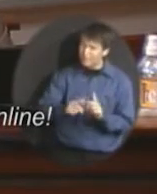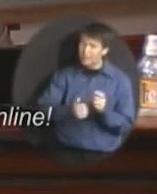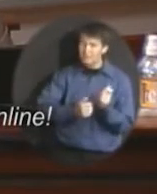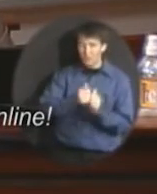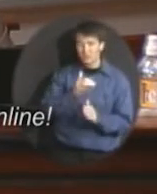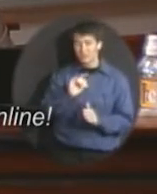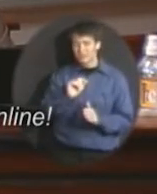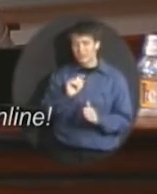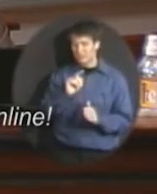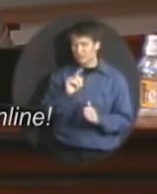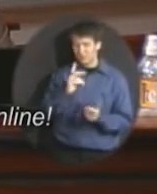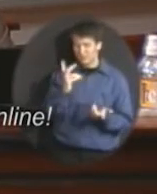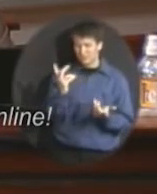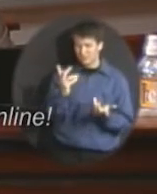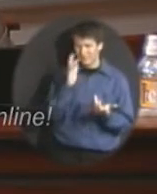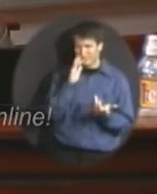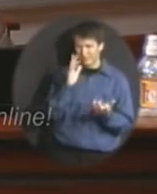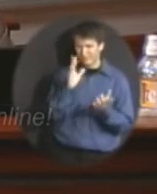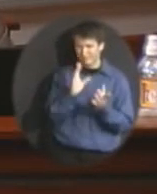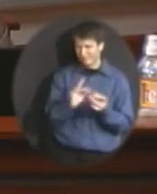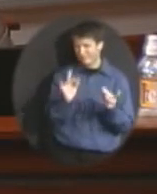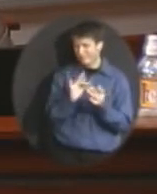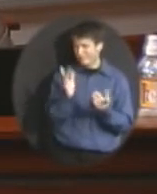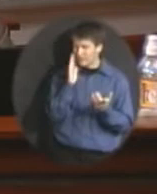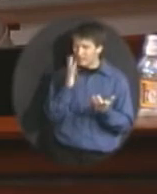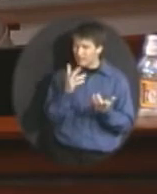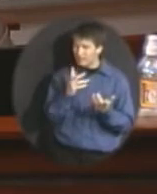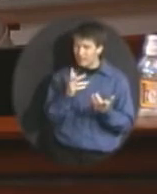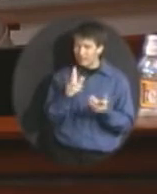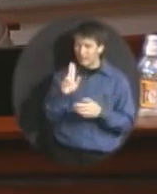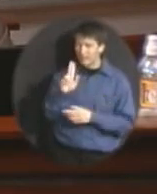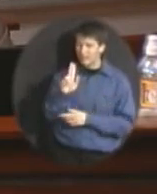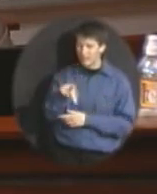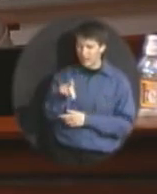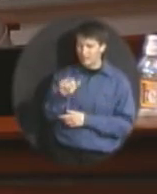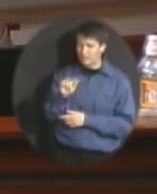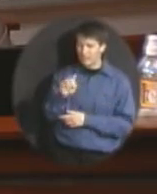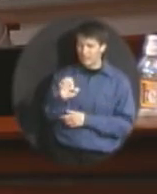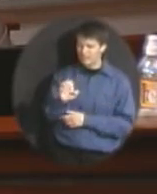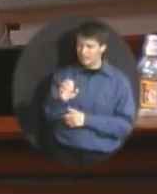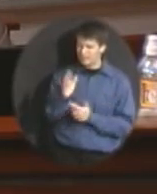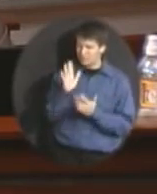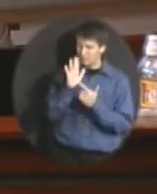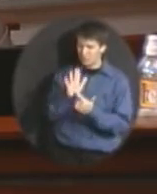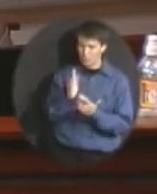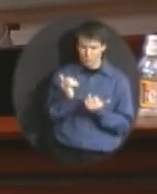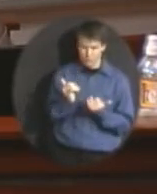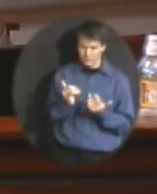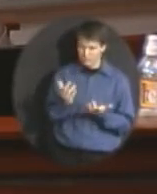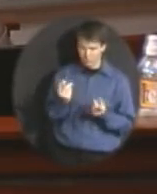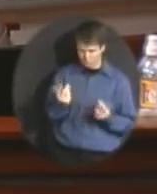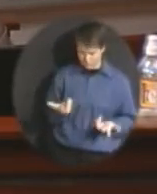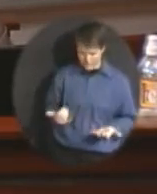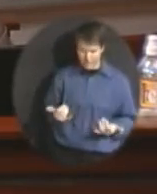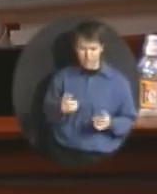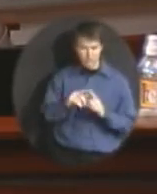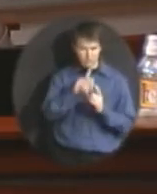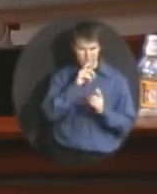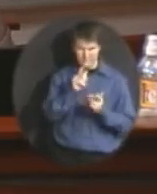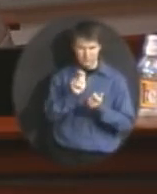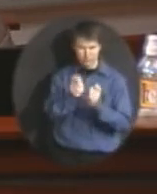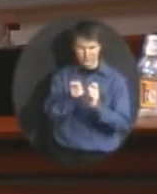just wordsmithing a little bit, updating to reflect current practice. There was very little change in those